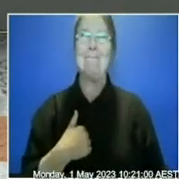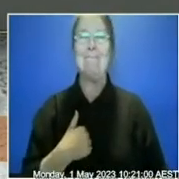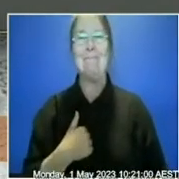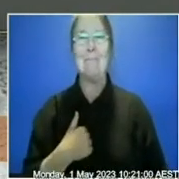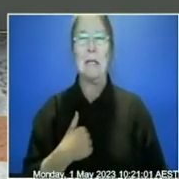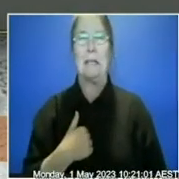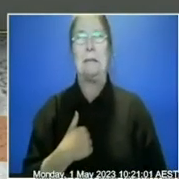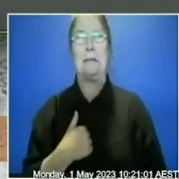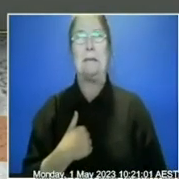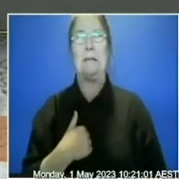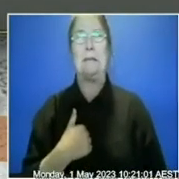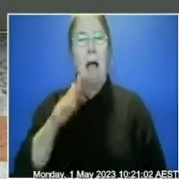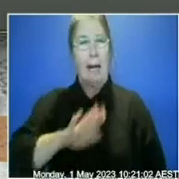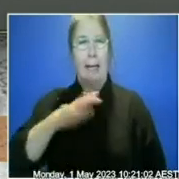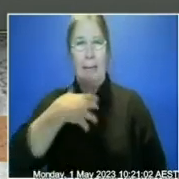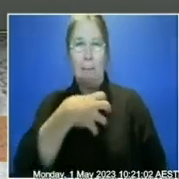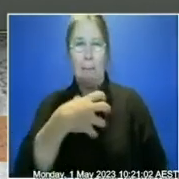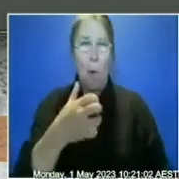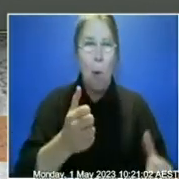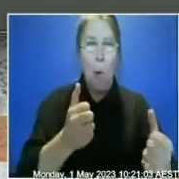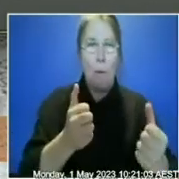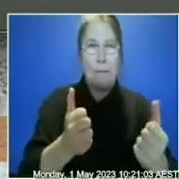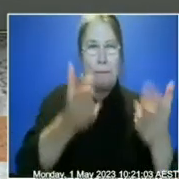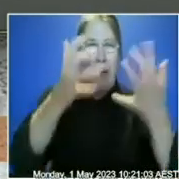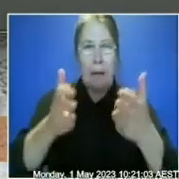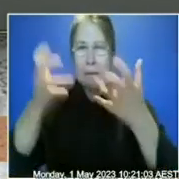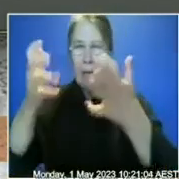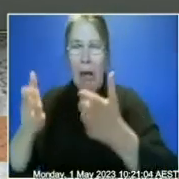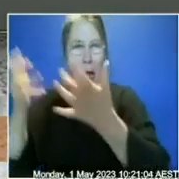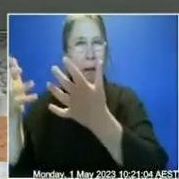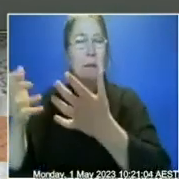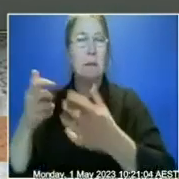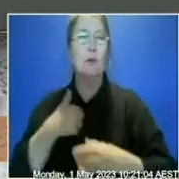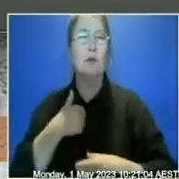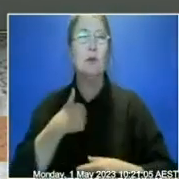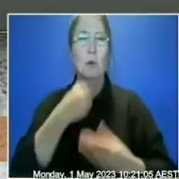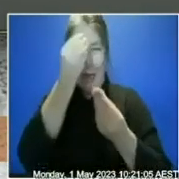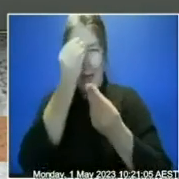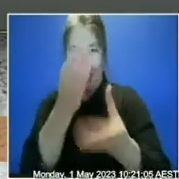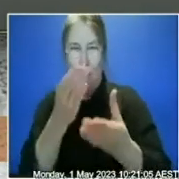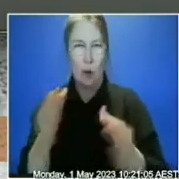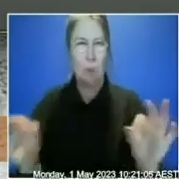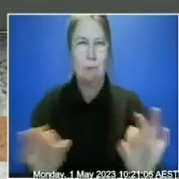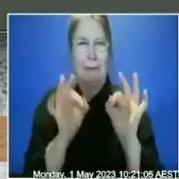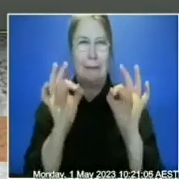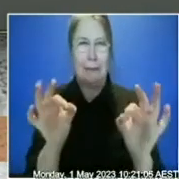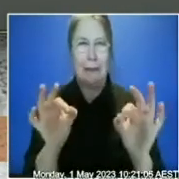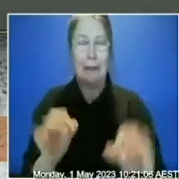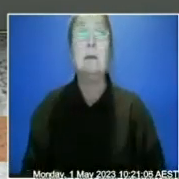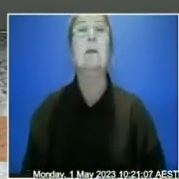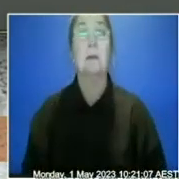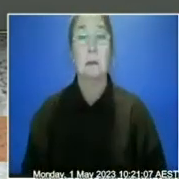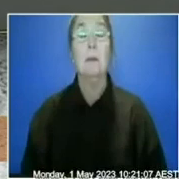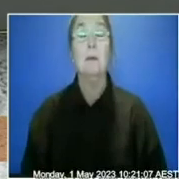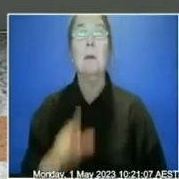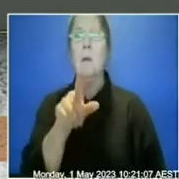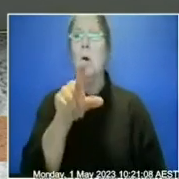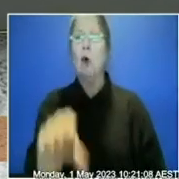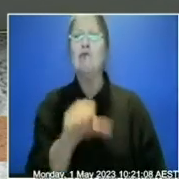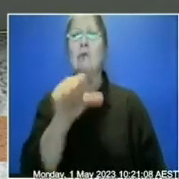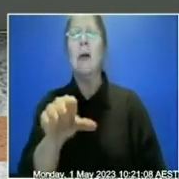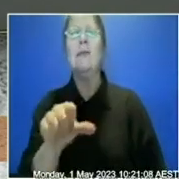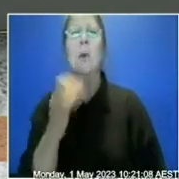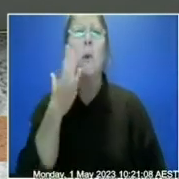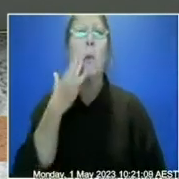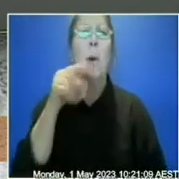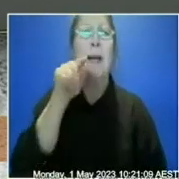provide us with data on not just the priority, but how much if somebody doesn't, I mean, I could see that most of those people would actually